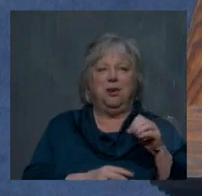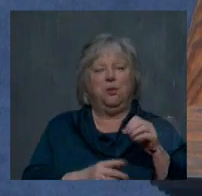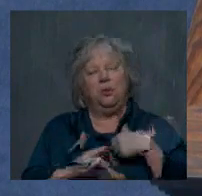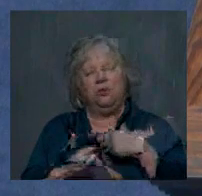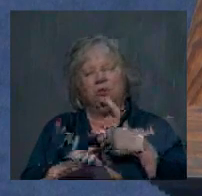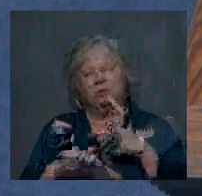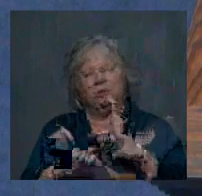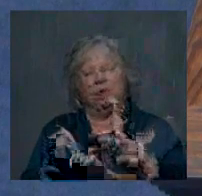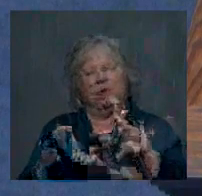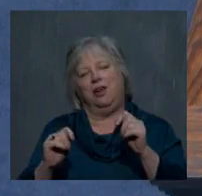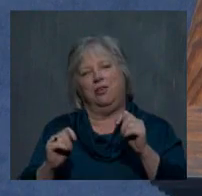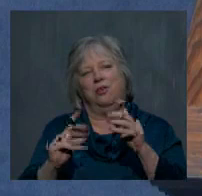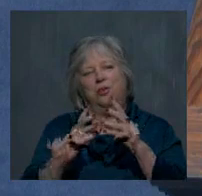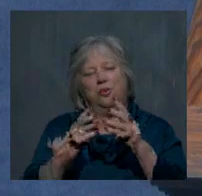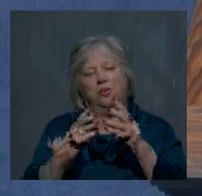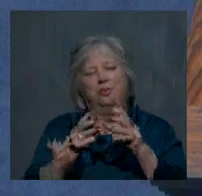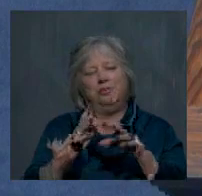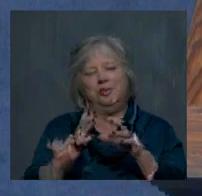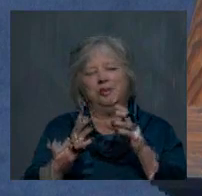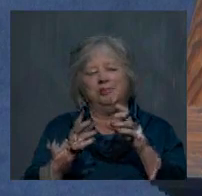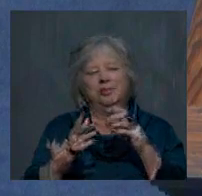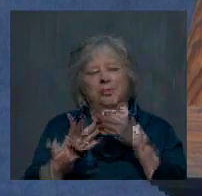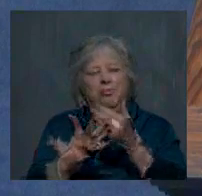we're trying to get some loose.